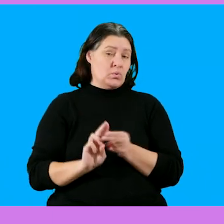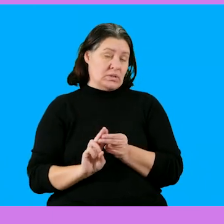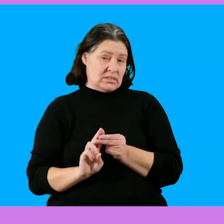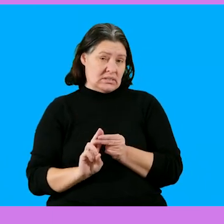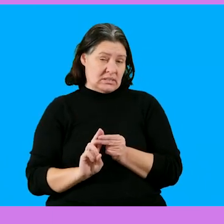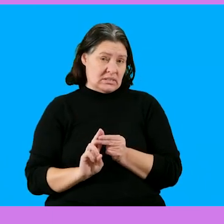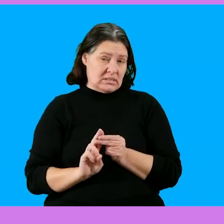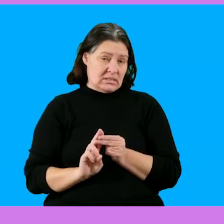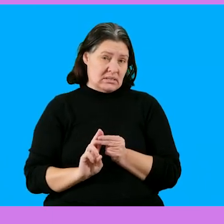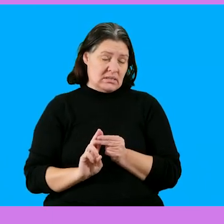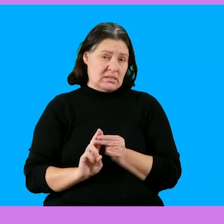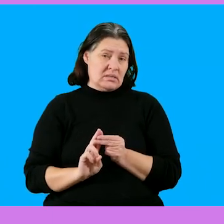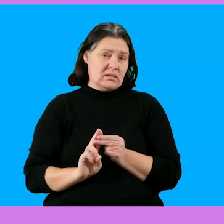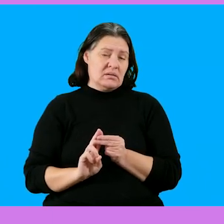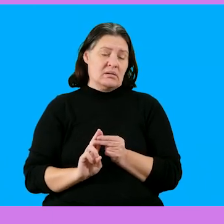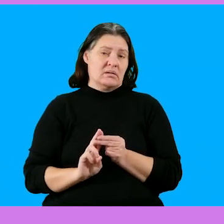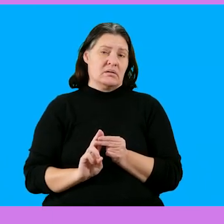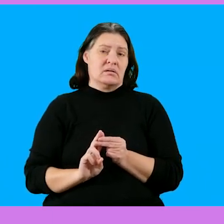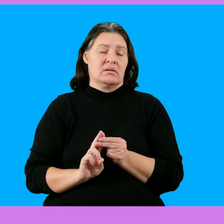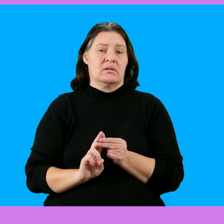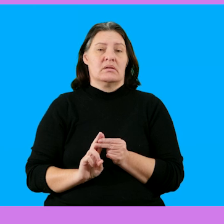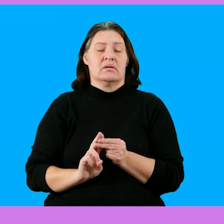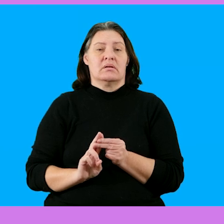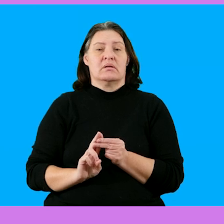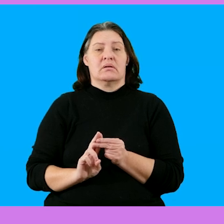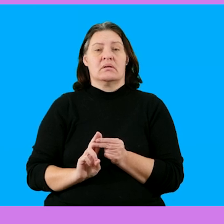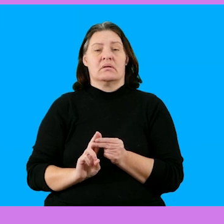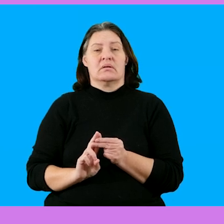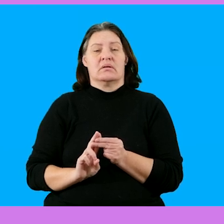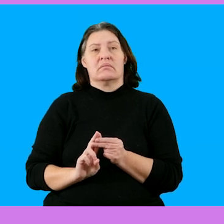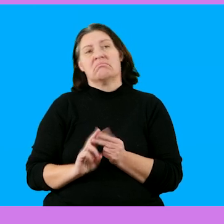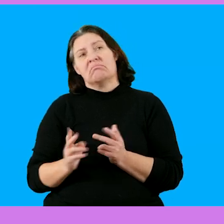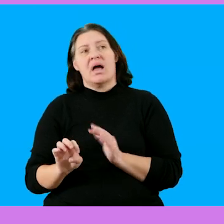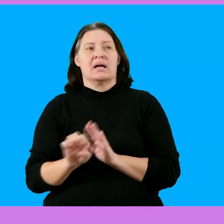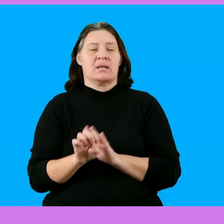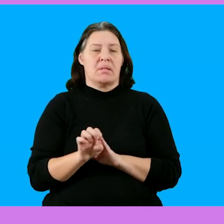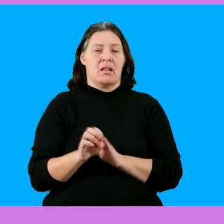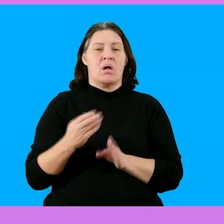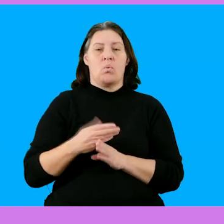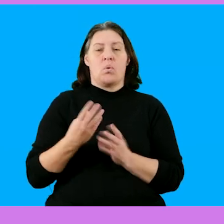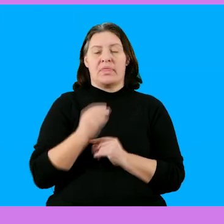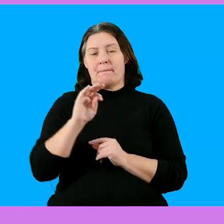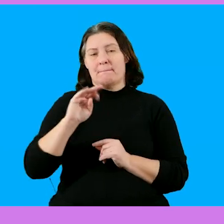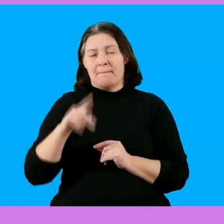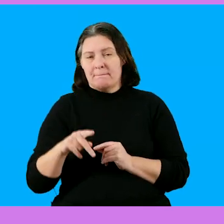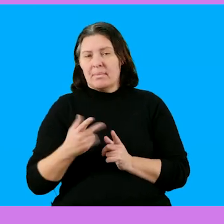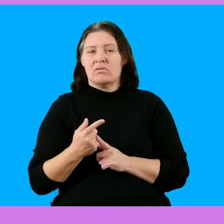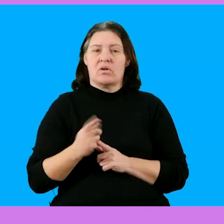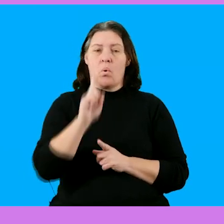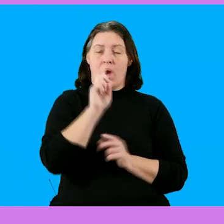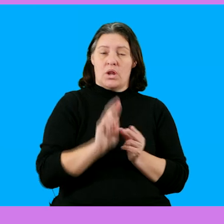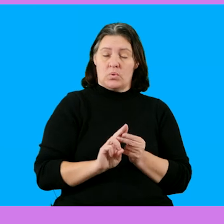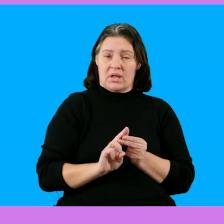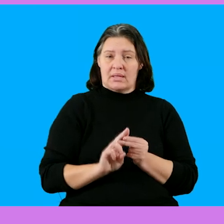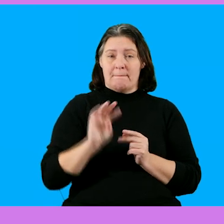unit, and I want you to take note of the word unit. 1 unit. Let's say, for example, we are working with a map. So I'll say 1